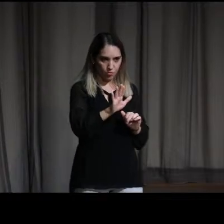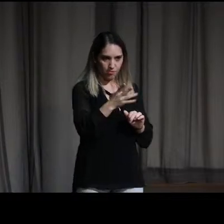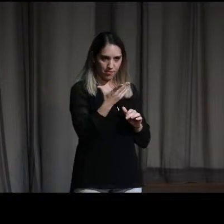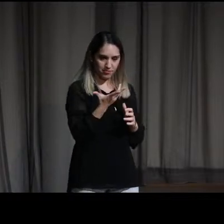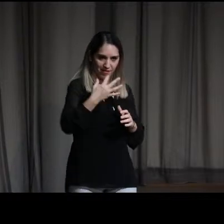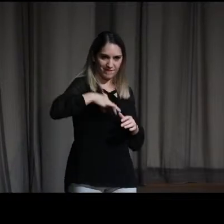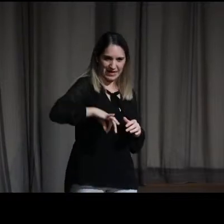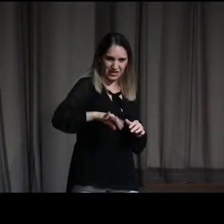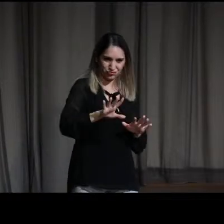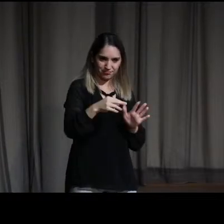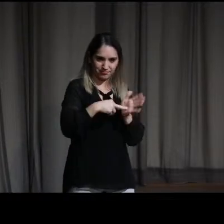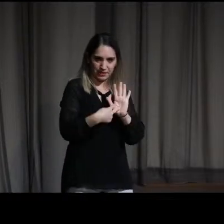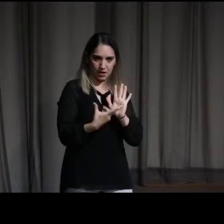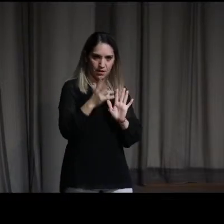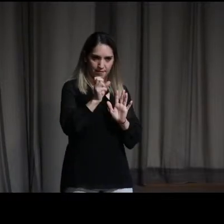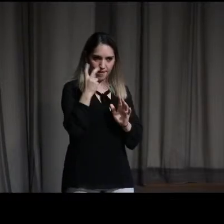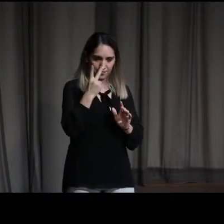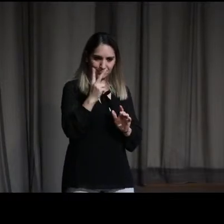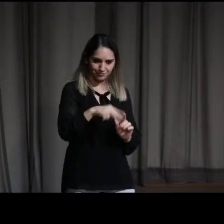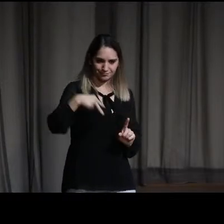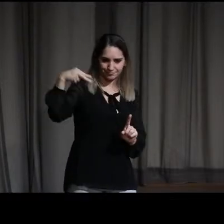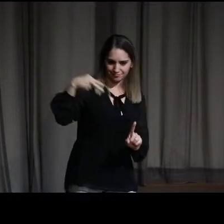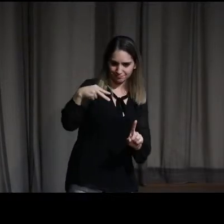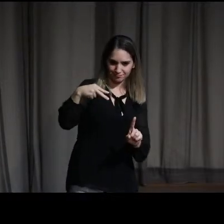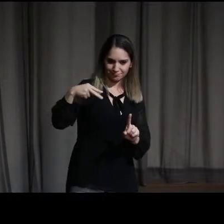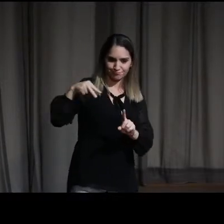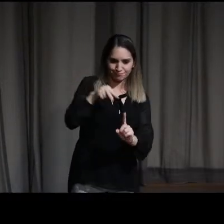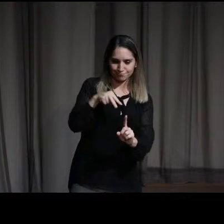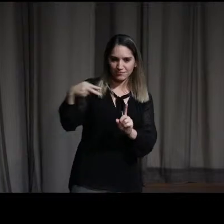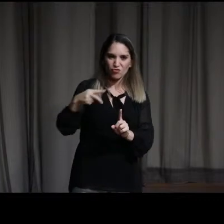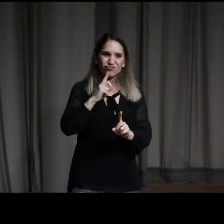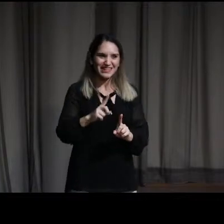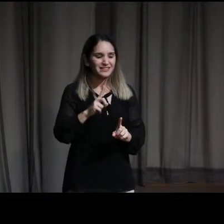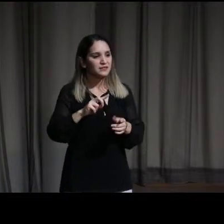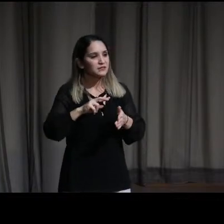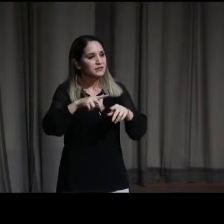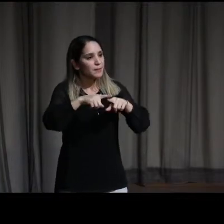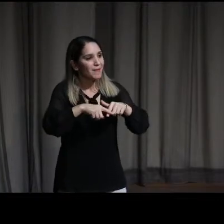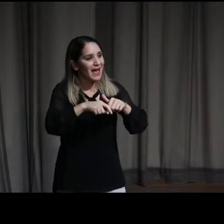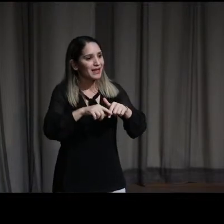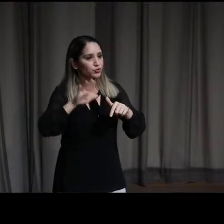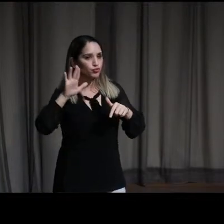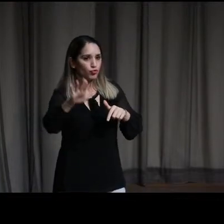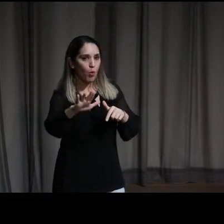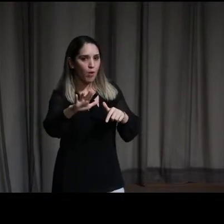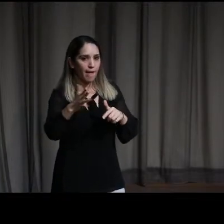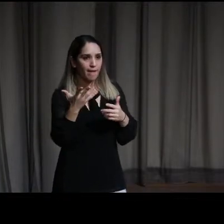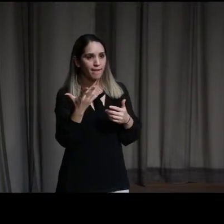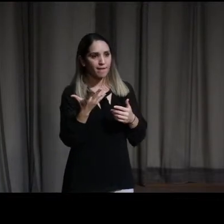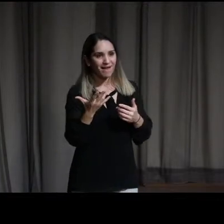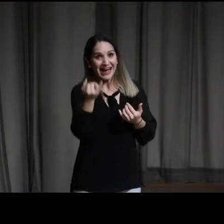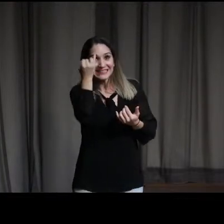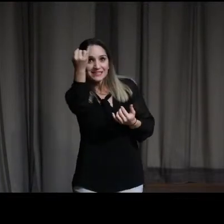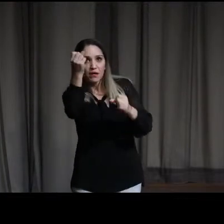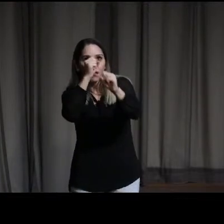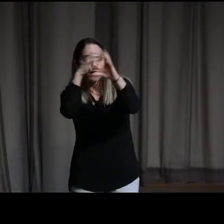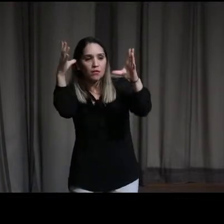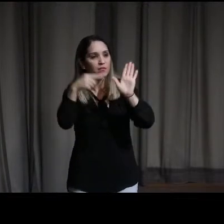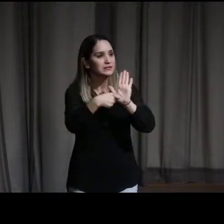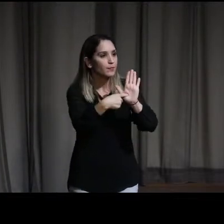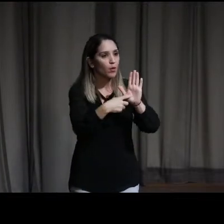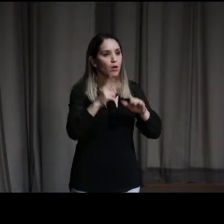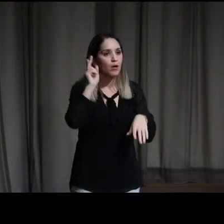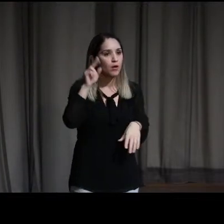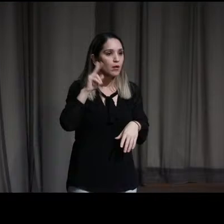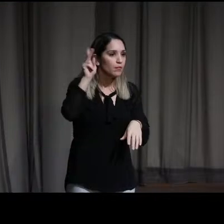this infamous quote can vary based on your point of reference. If your point of reference is the cultural politics of the